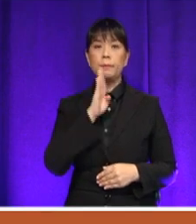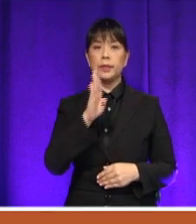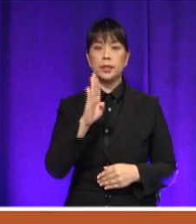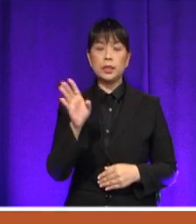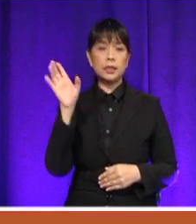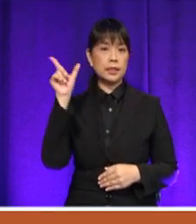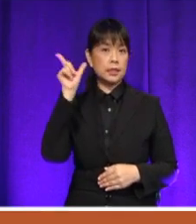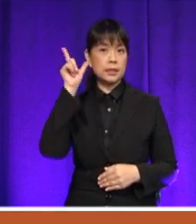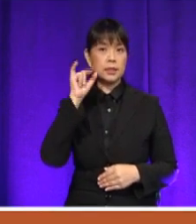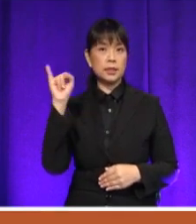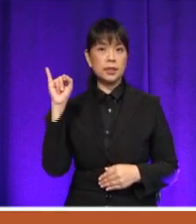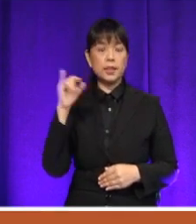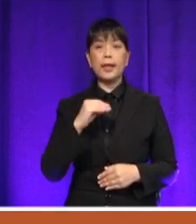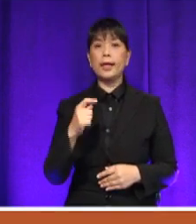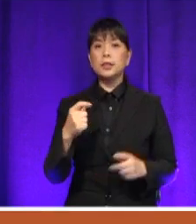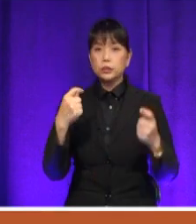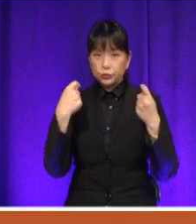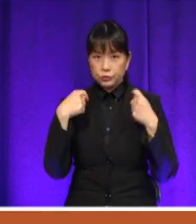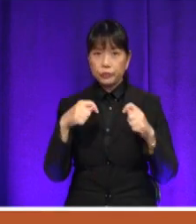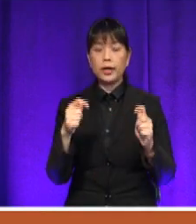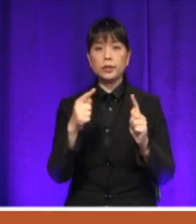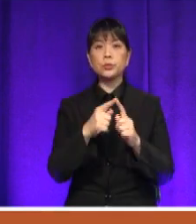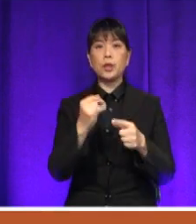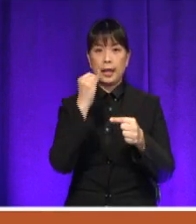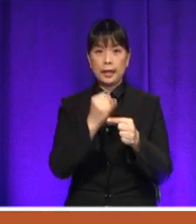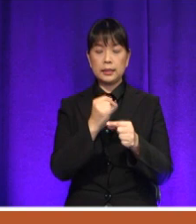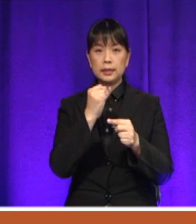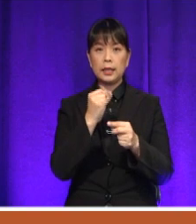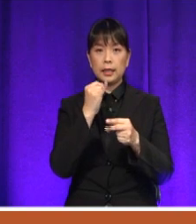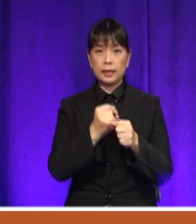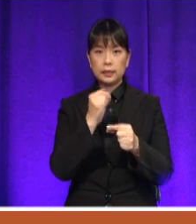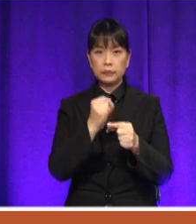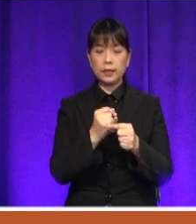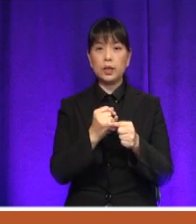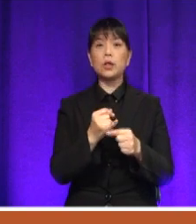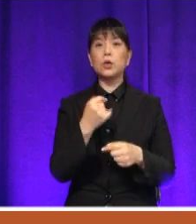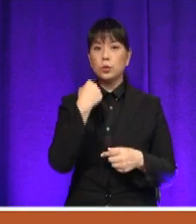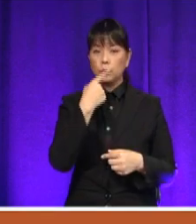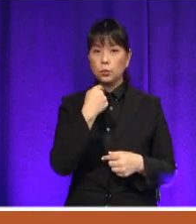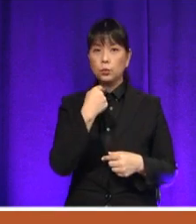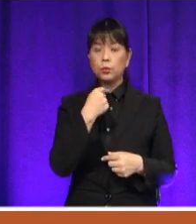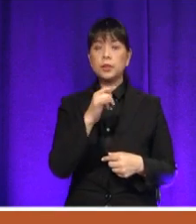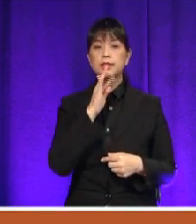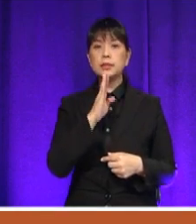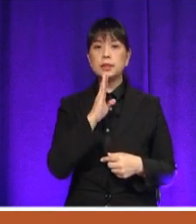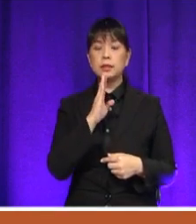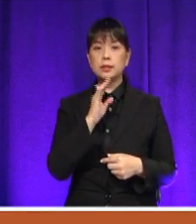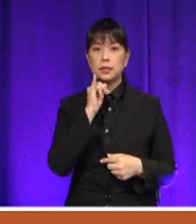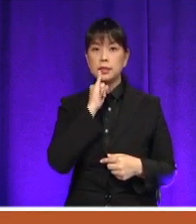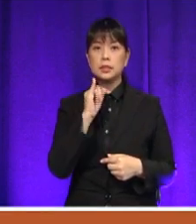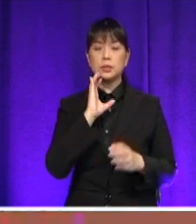whereby they will have to try and identify who was speaking and they will have to match it to the answers. I'm pretty sure they will